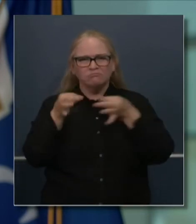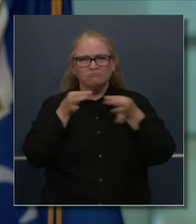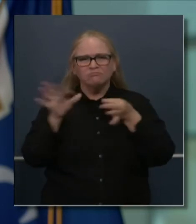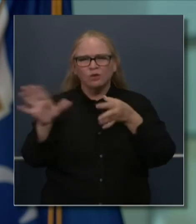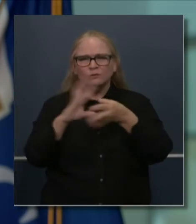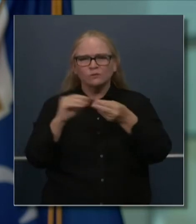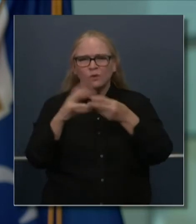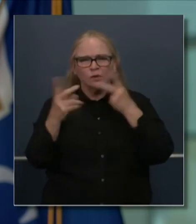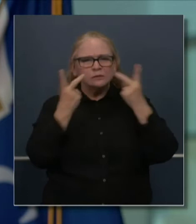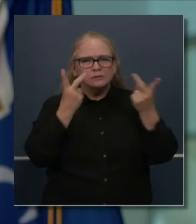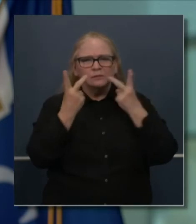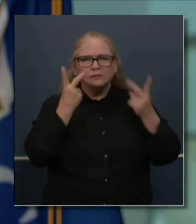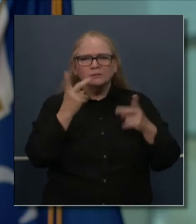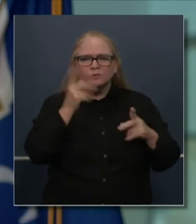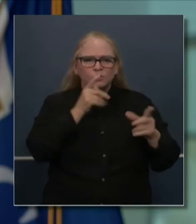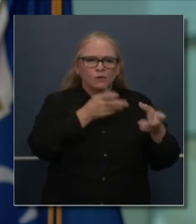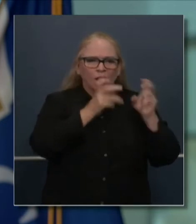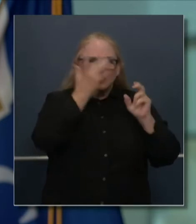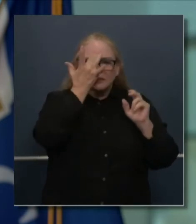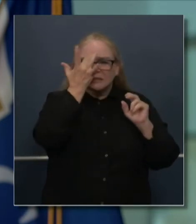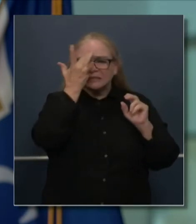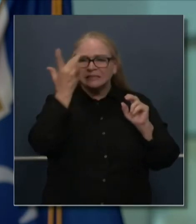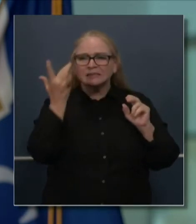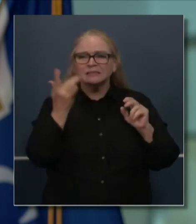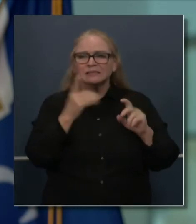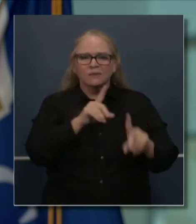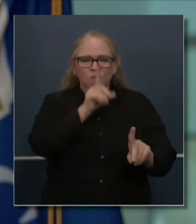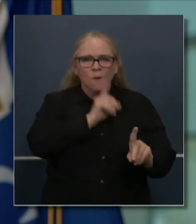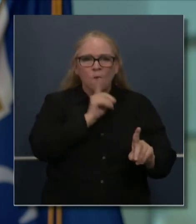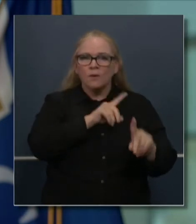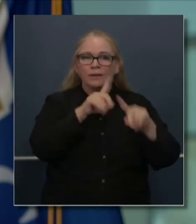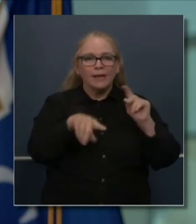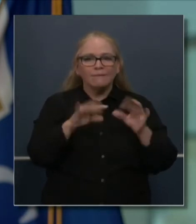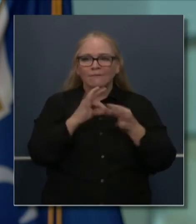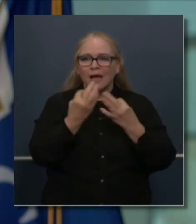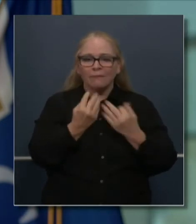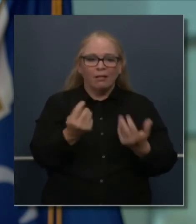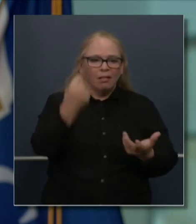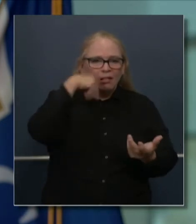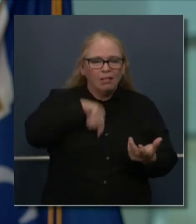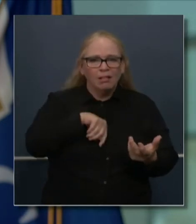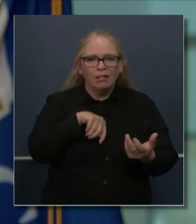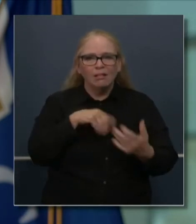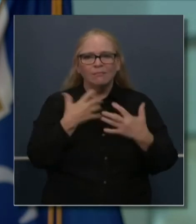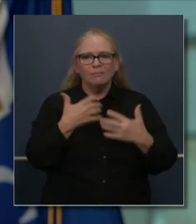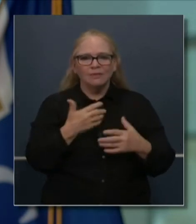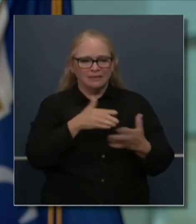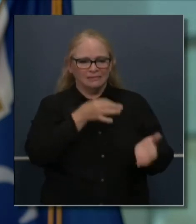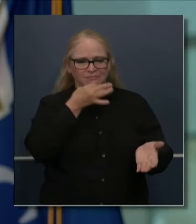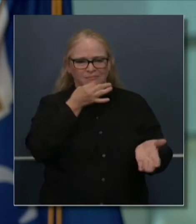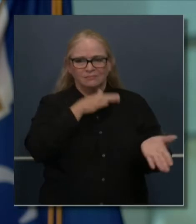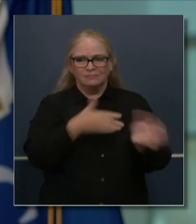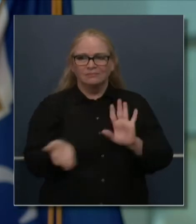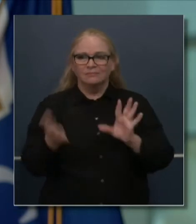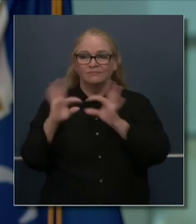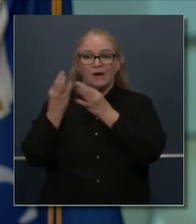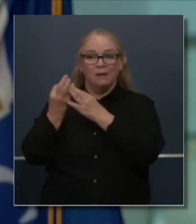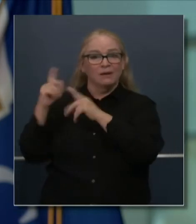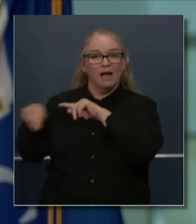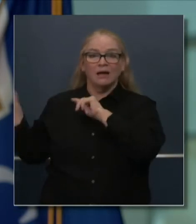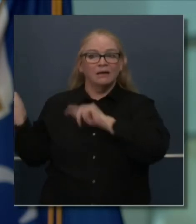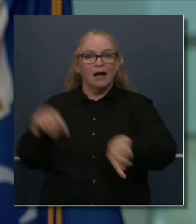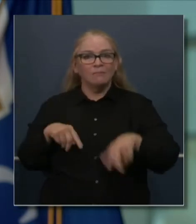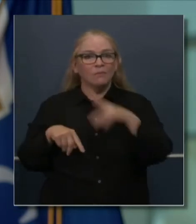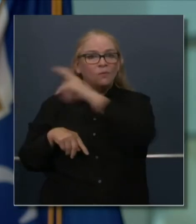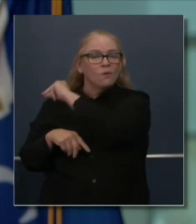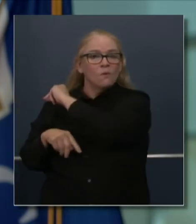ones that are in an ICU, intubated, likely to lose their lives, but cannot see a loved one, cannot